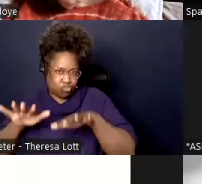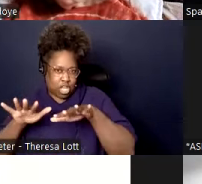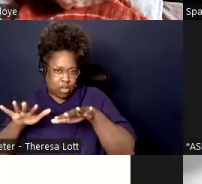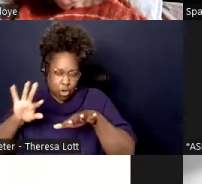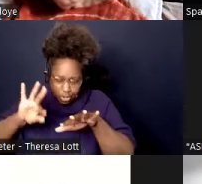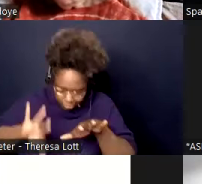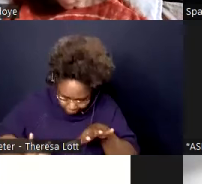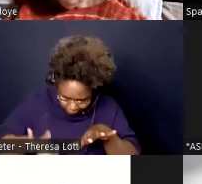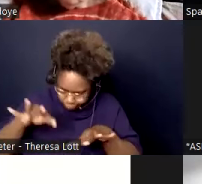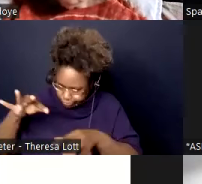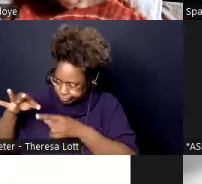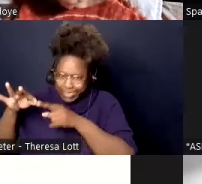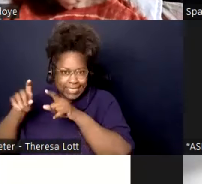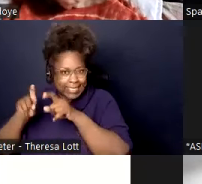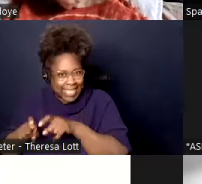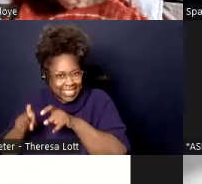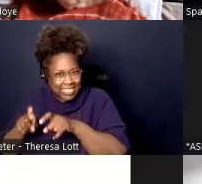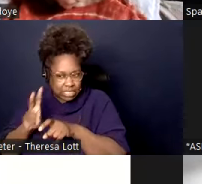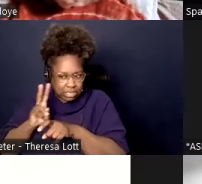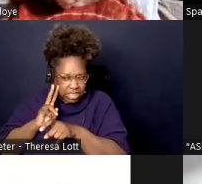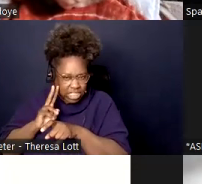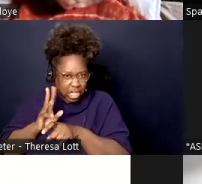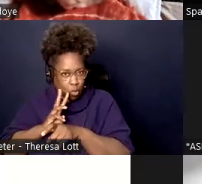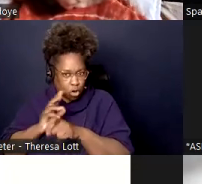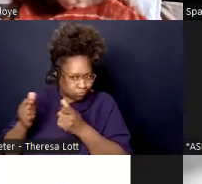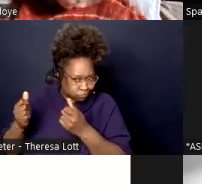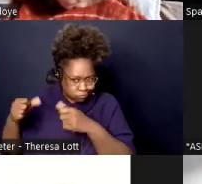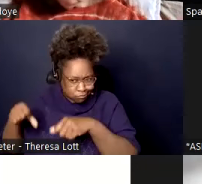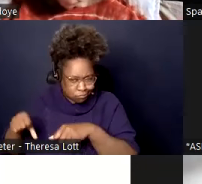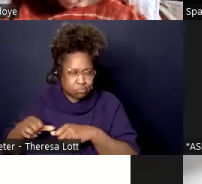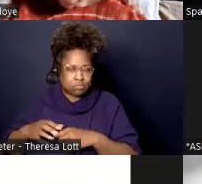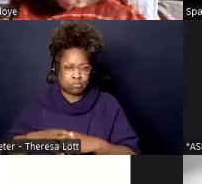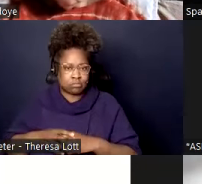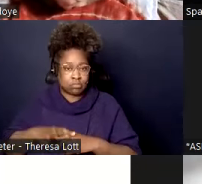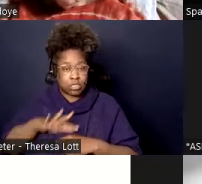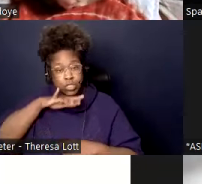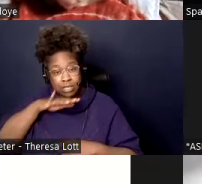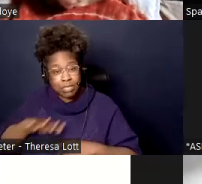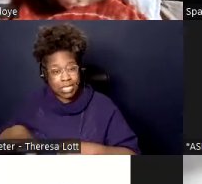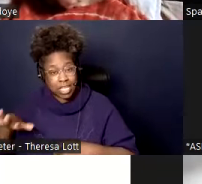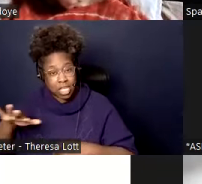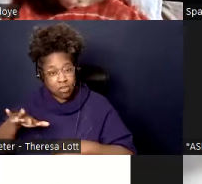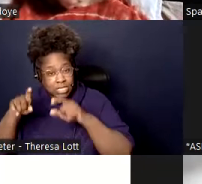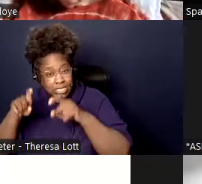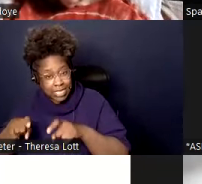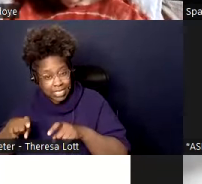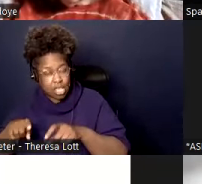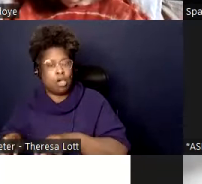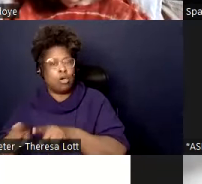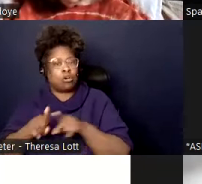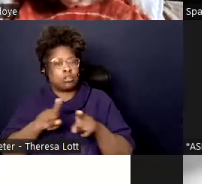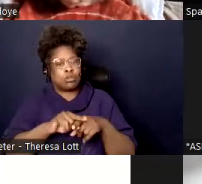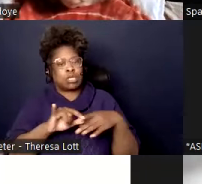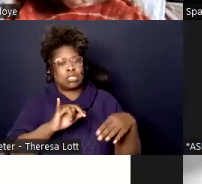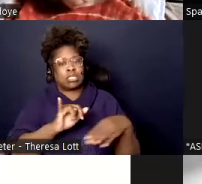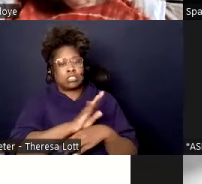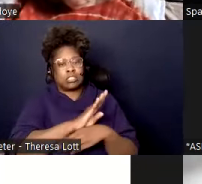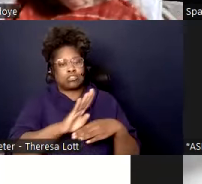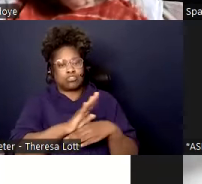quality and so forth too. And it's not just from contaminated sites, but also active industrial sites. In a lot of our